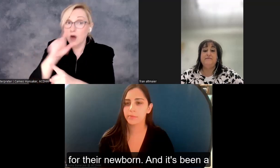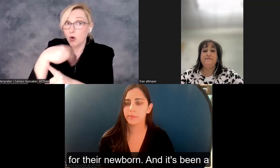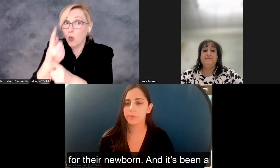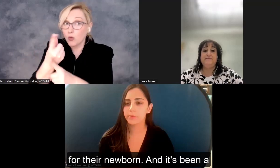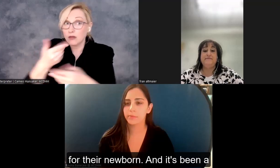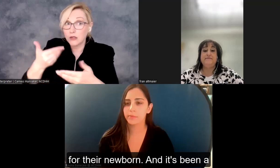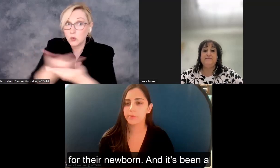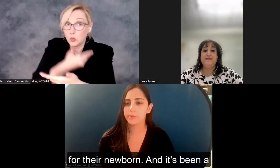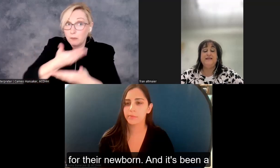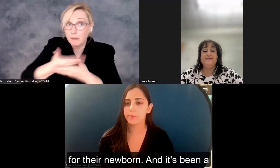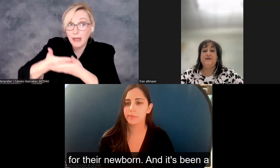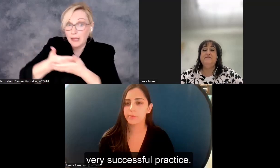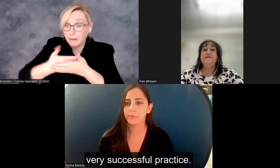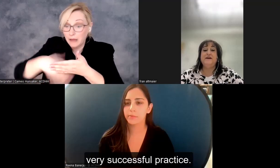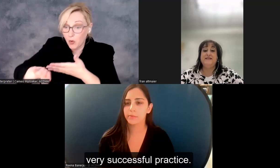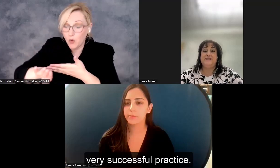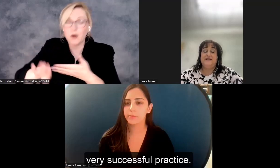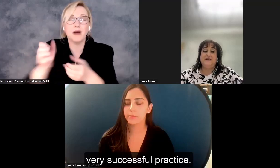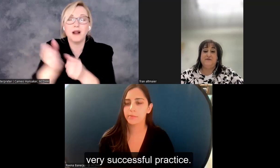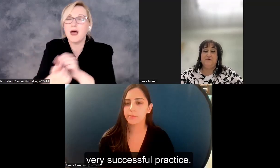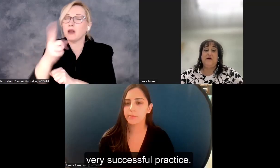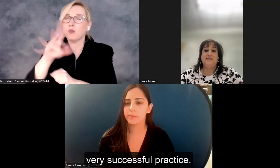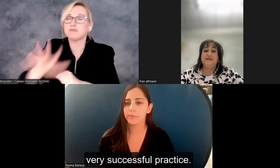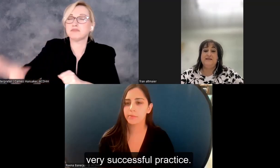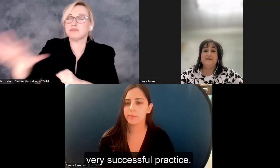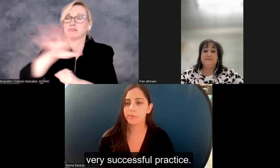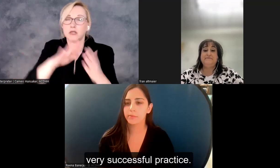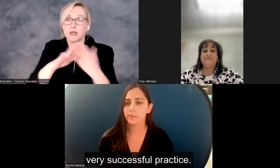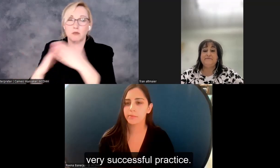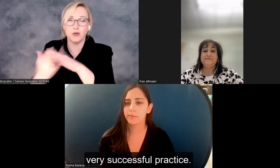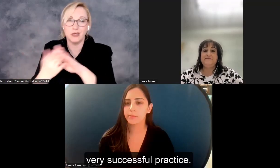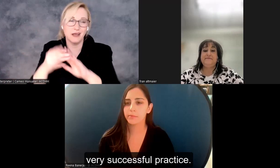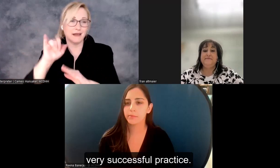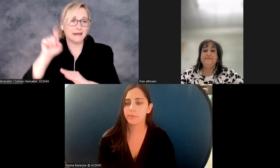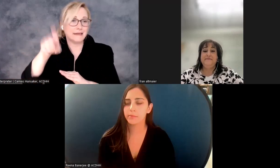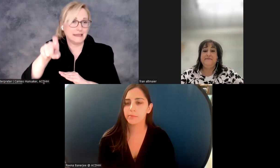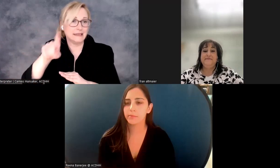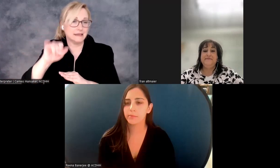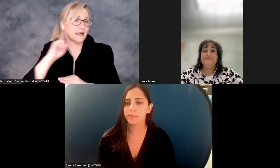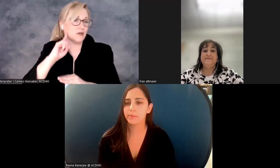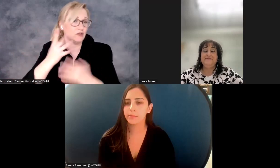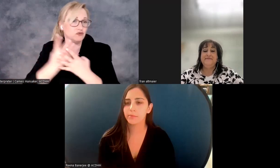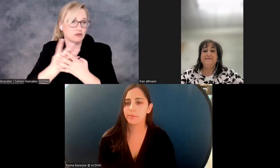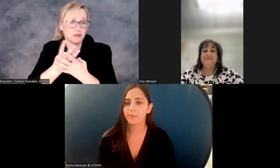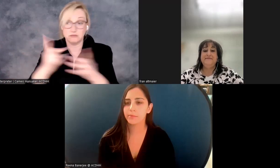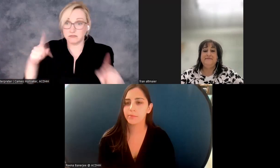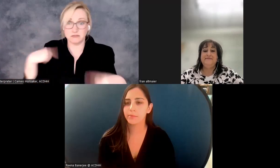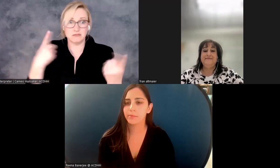newborn. And it's been a very successful practice.